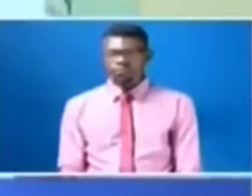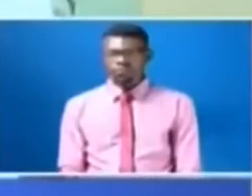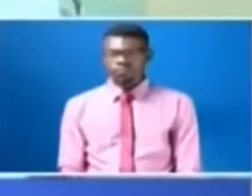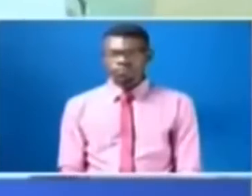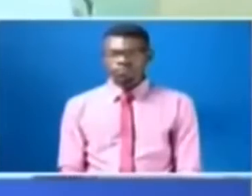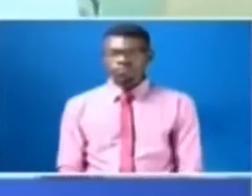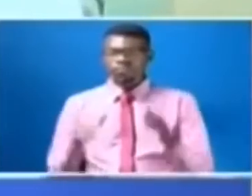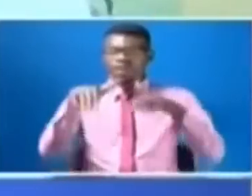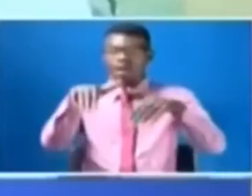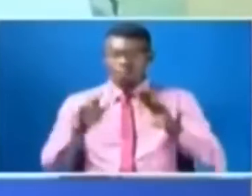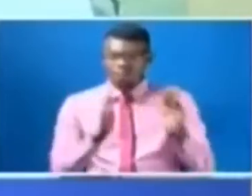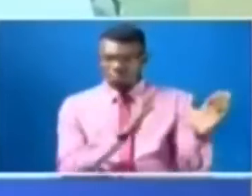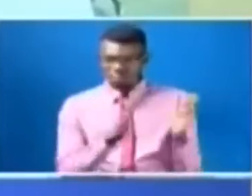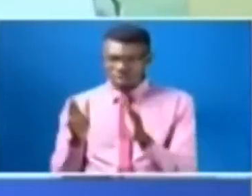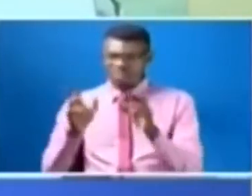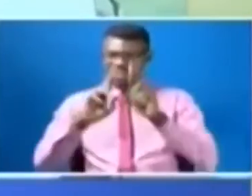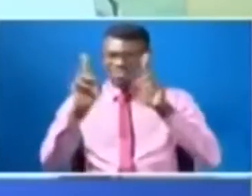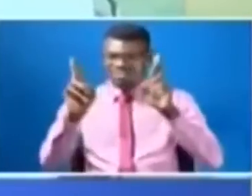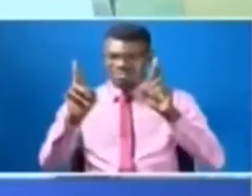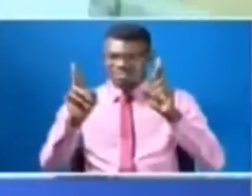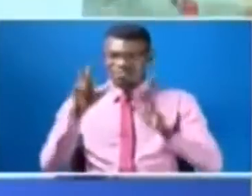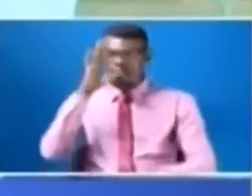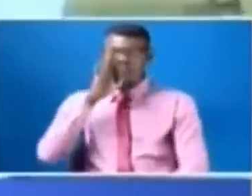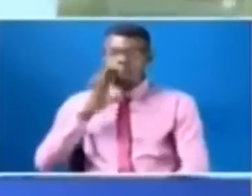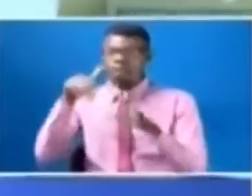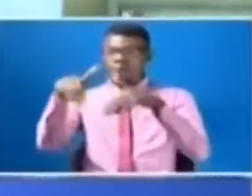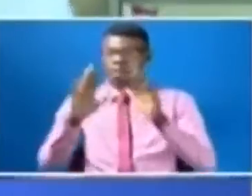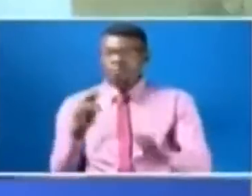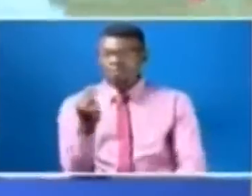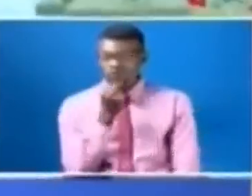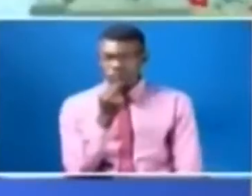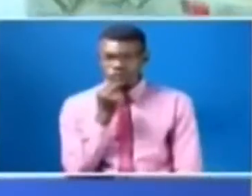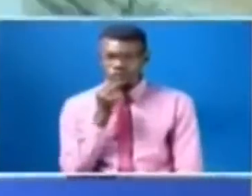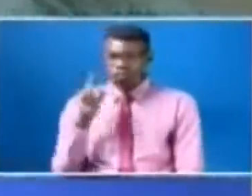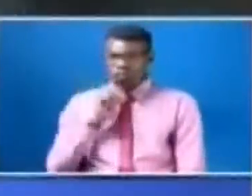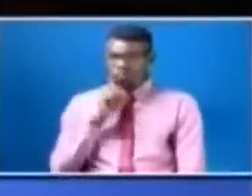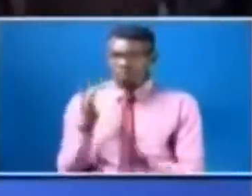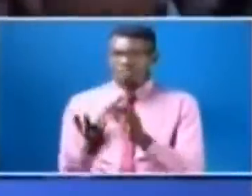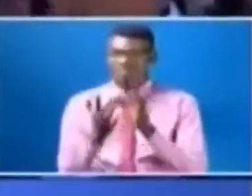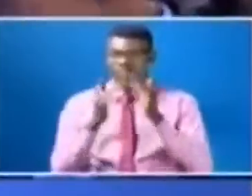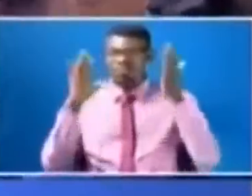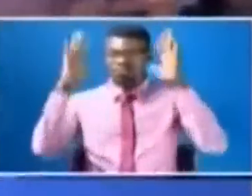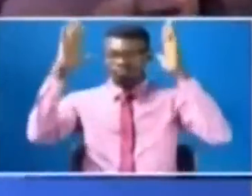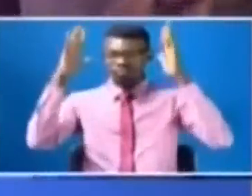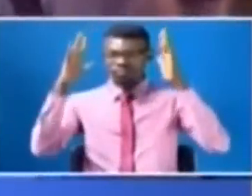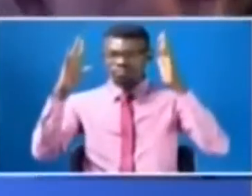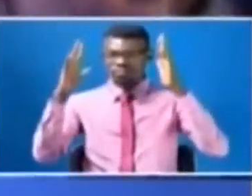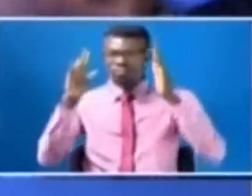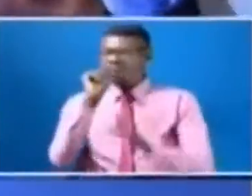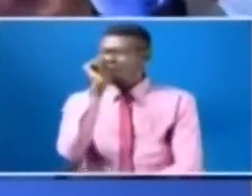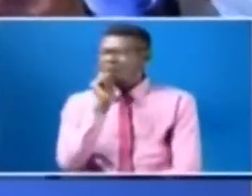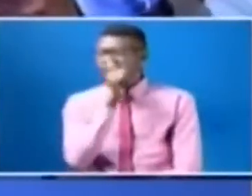phone. Burial preparations are already set. Collymore will be buried on Tuesday at a special ceremony to be held away from the public